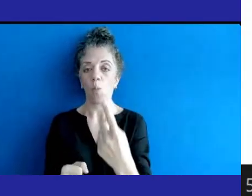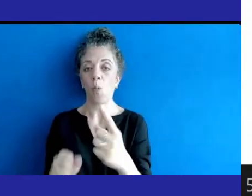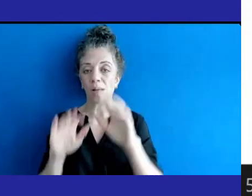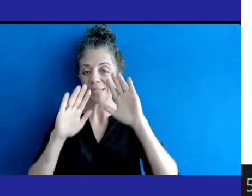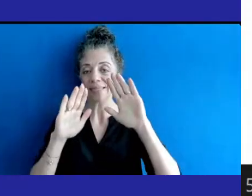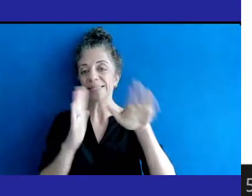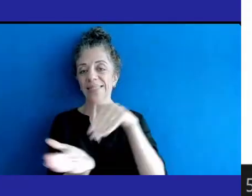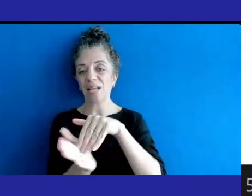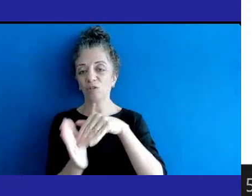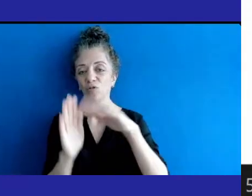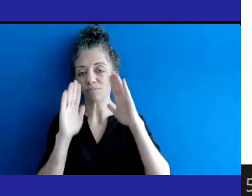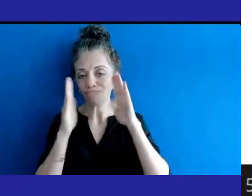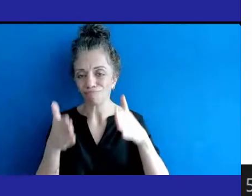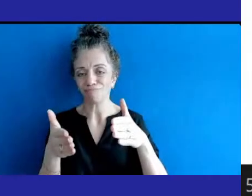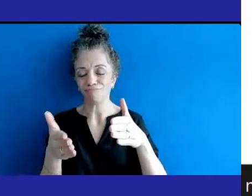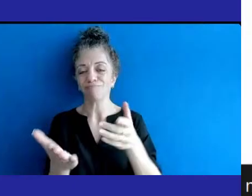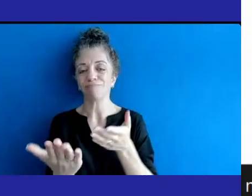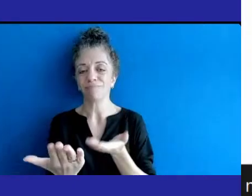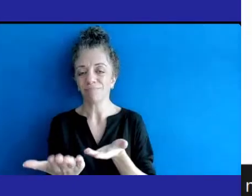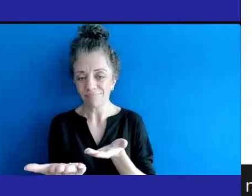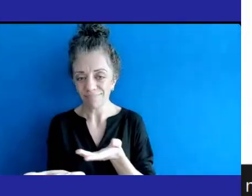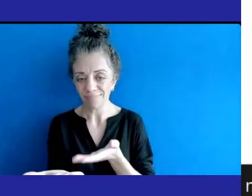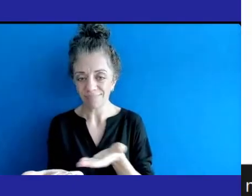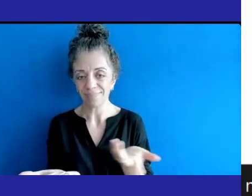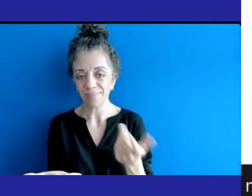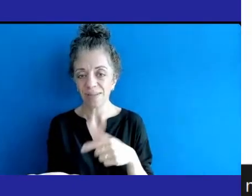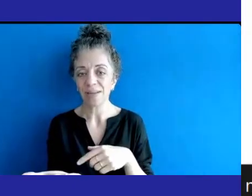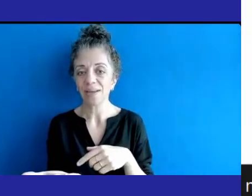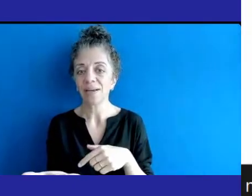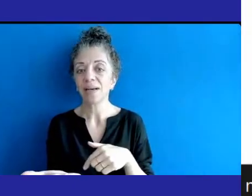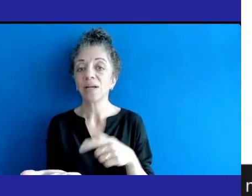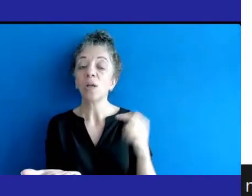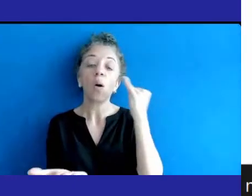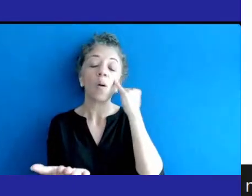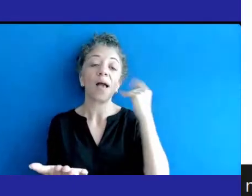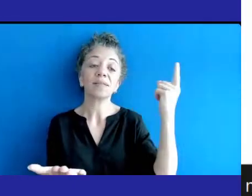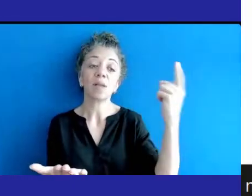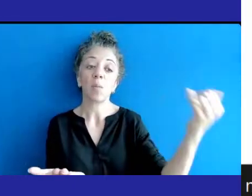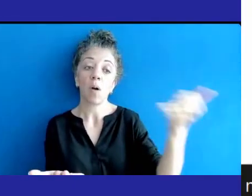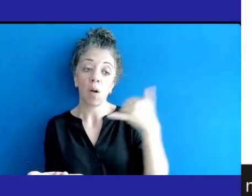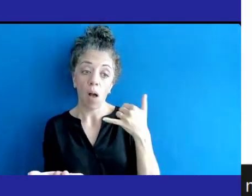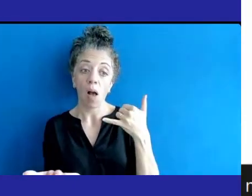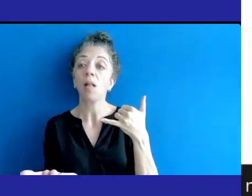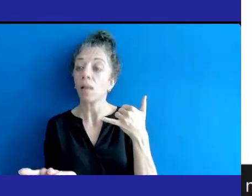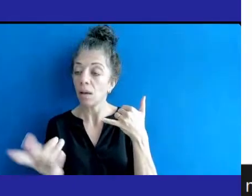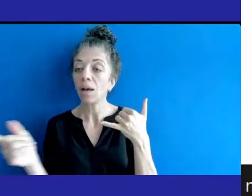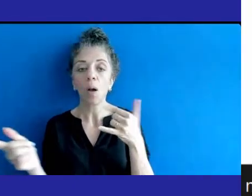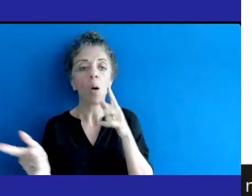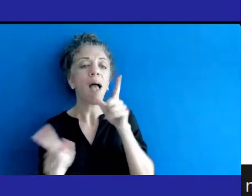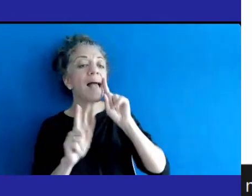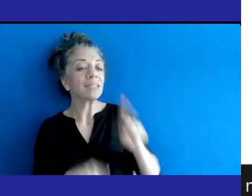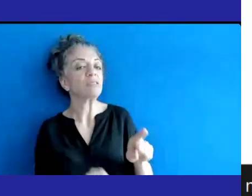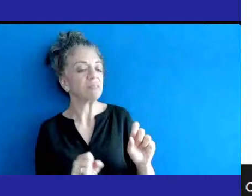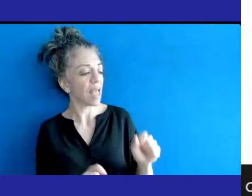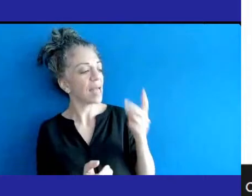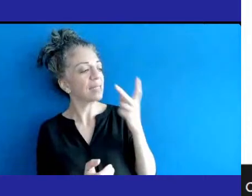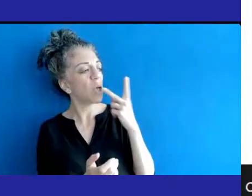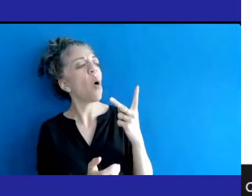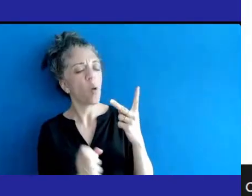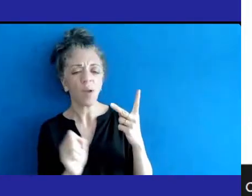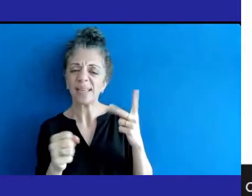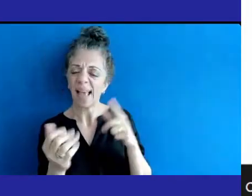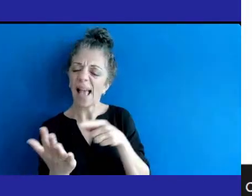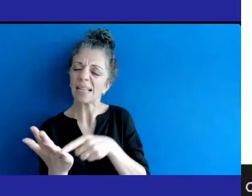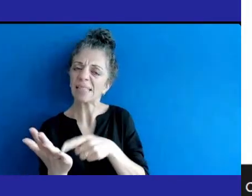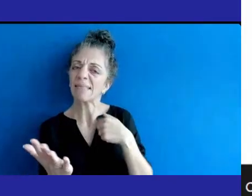So when a member calls about a message they received, the call center can see, oh yes, you received a message 3 days ago. I can see what you